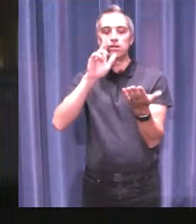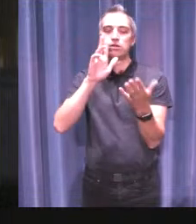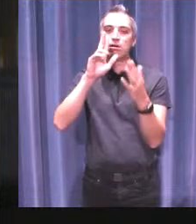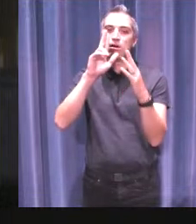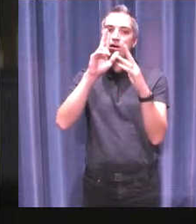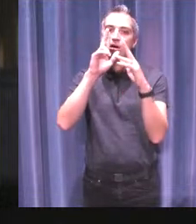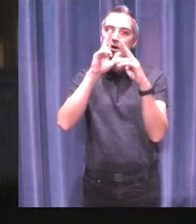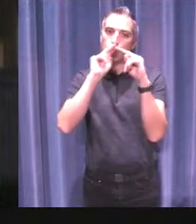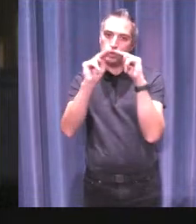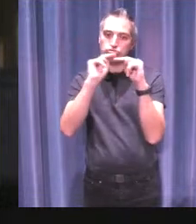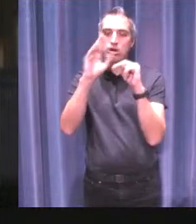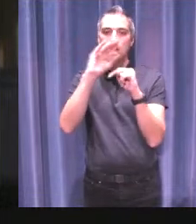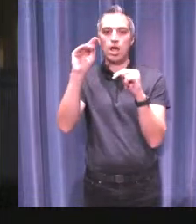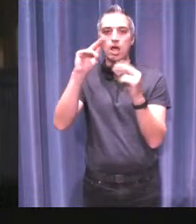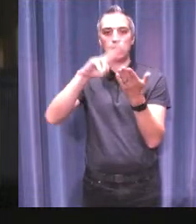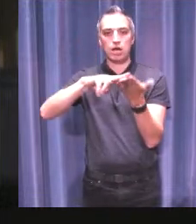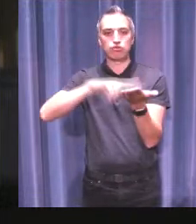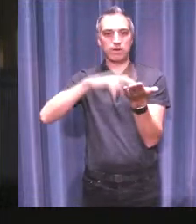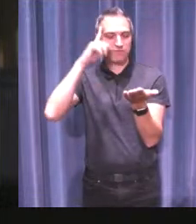for employment.